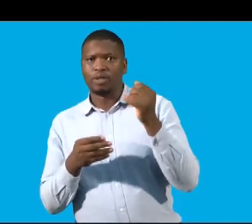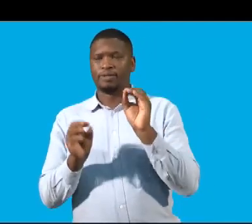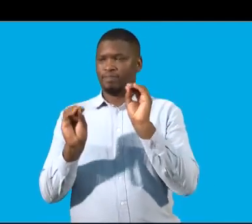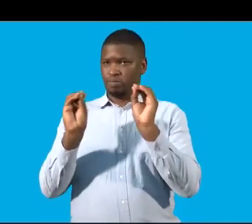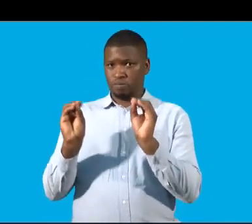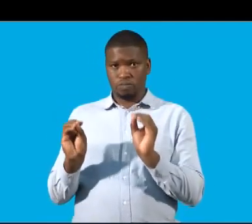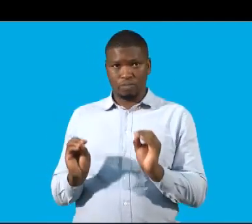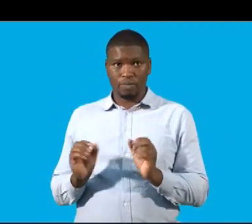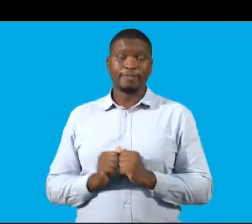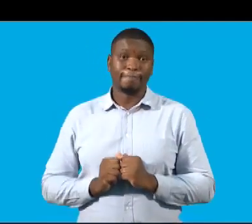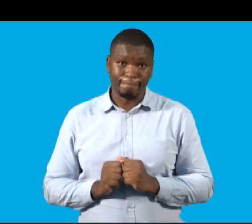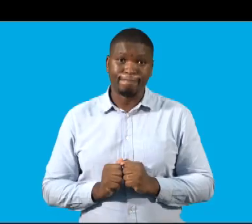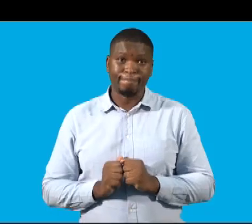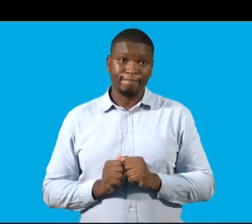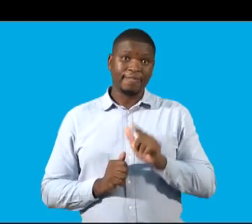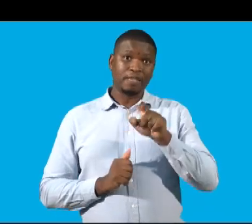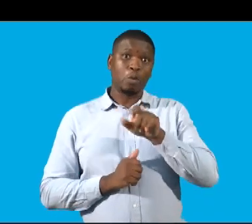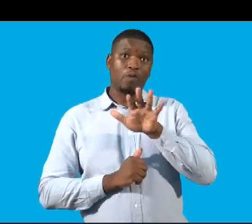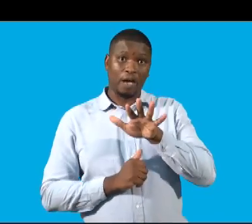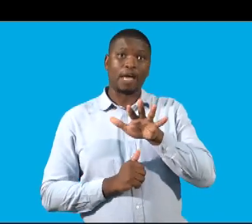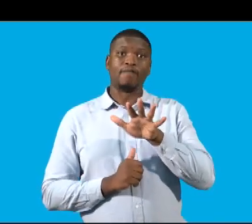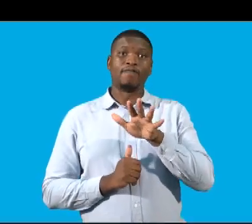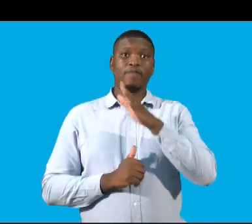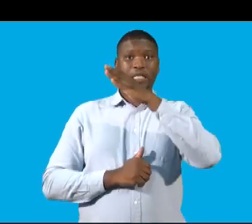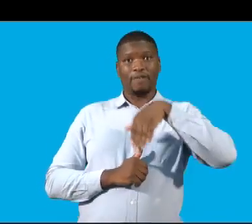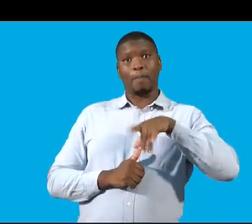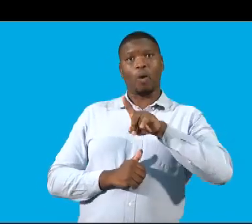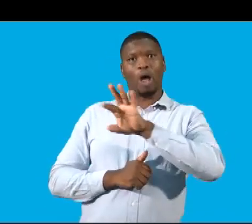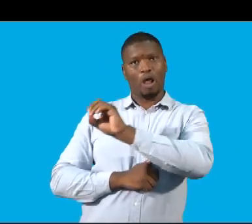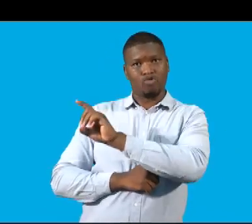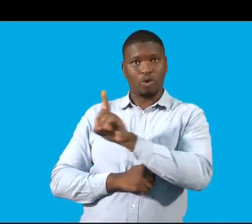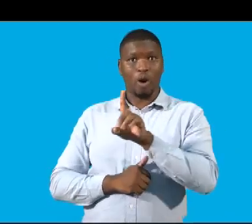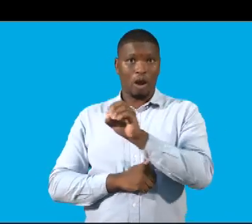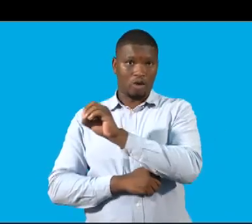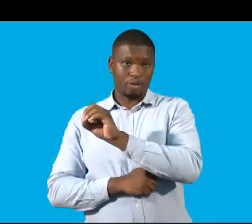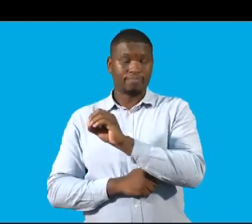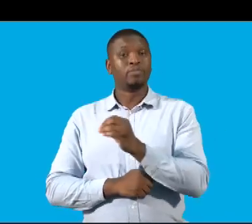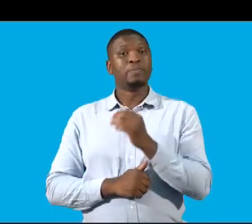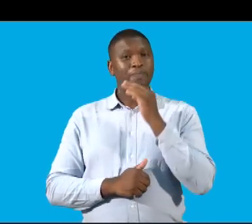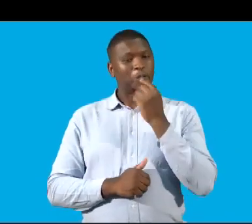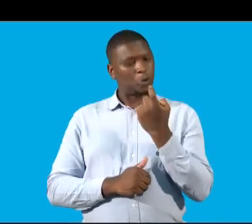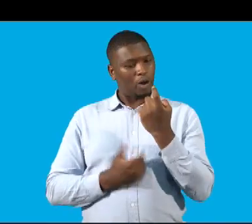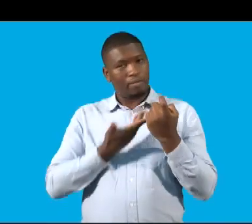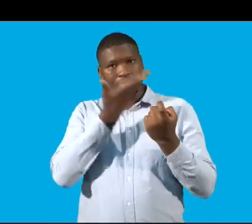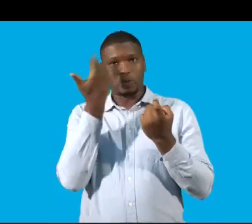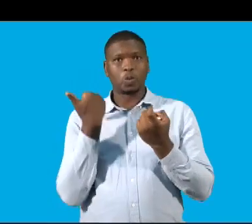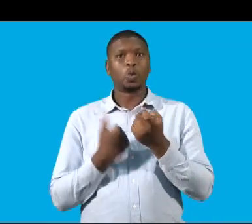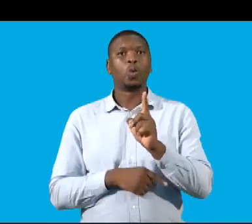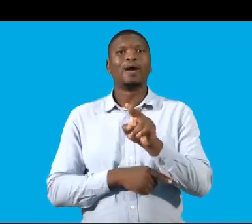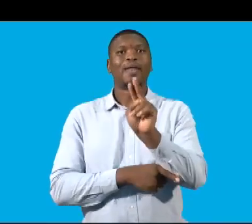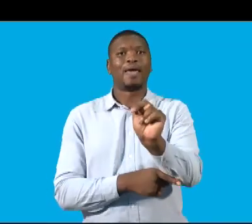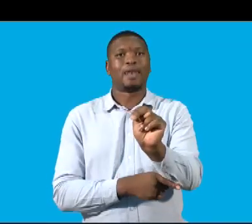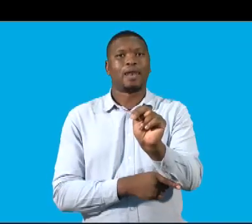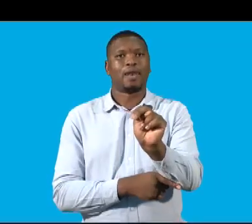which is 7.5%, or 7.5 divided by 100. Now you can see that the unknown value here is the